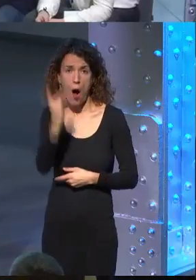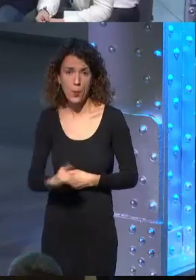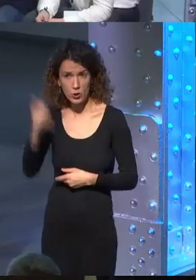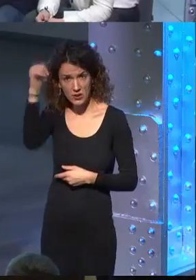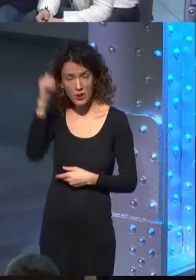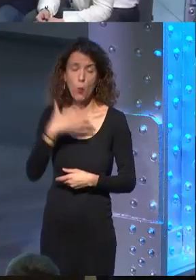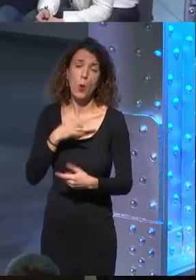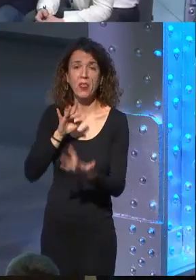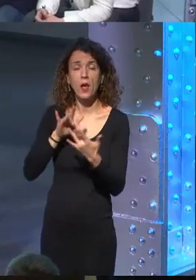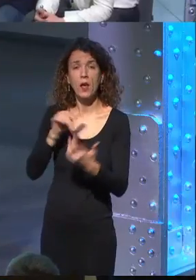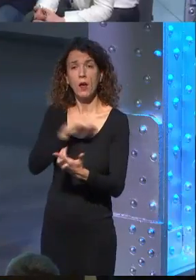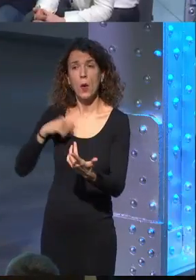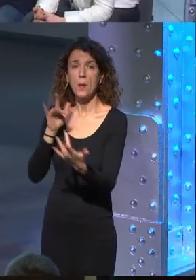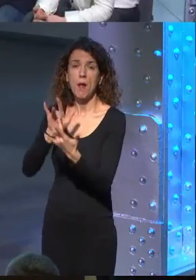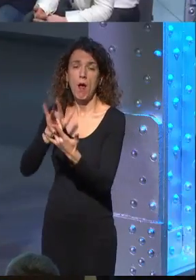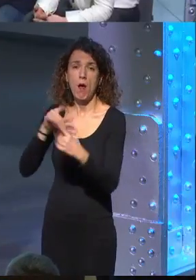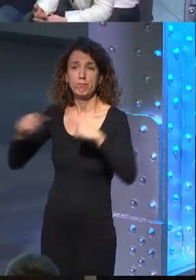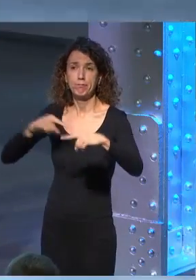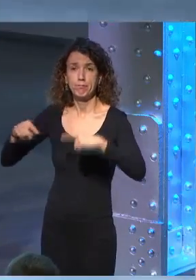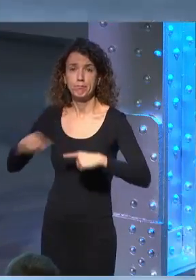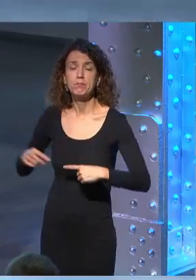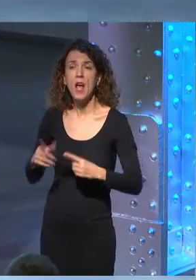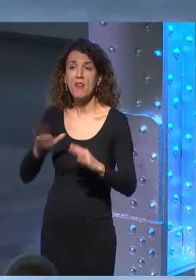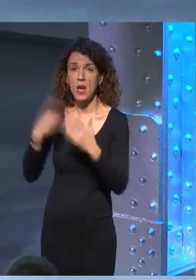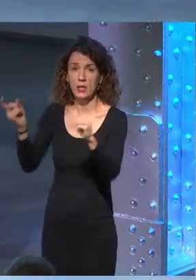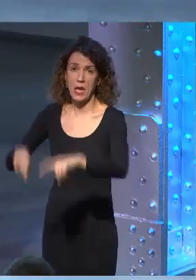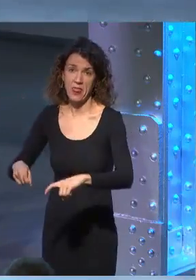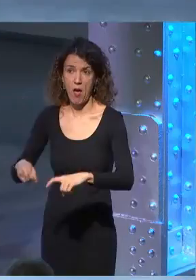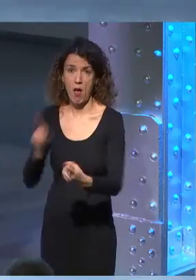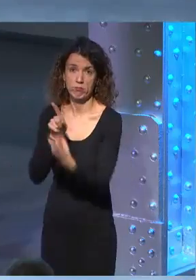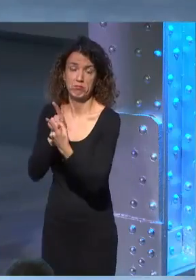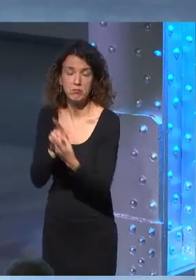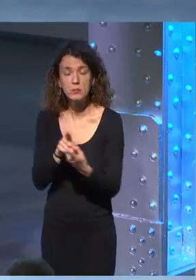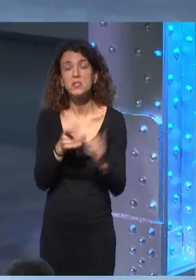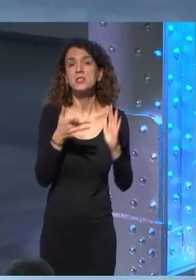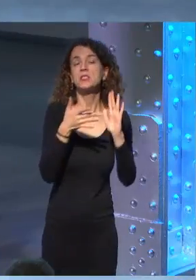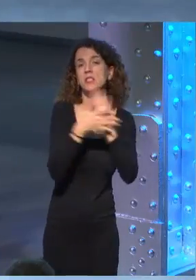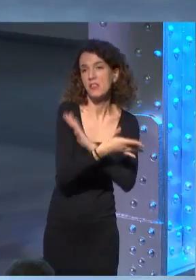okay? No, they are cute and they chat and they